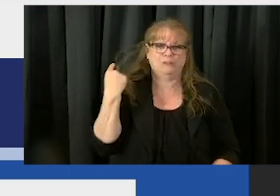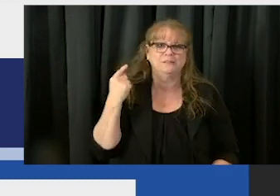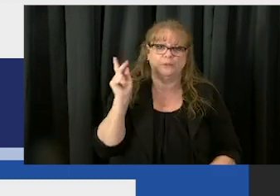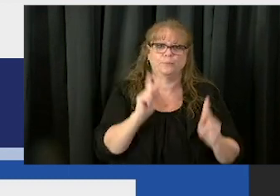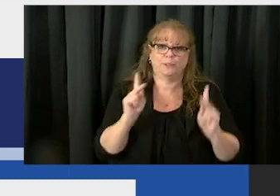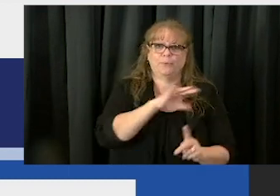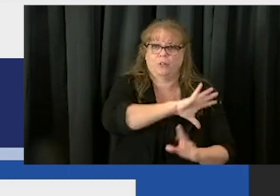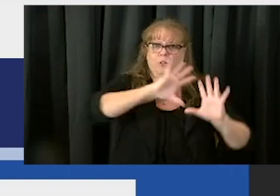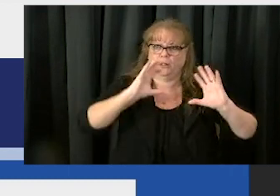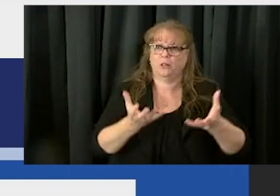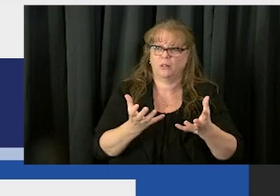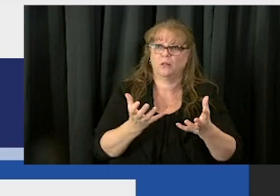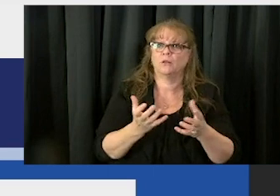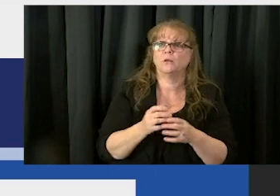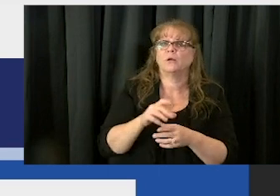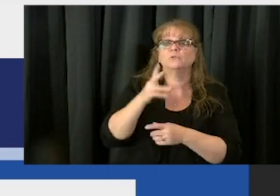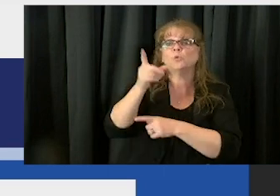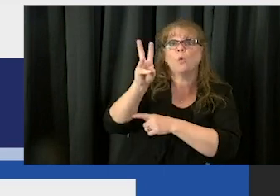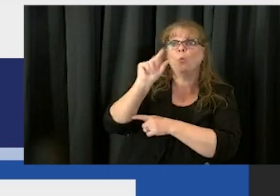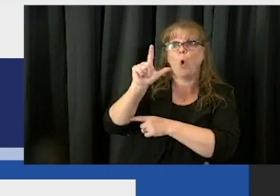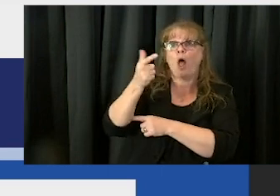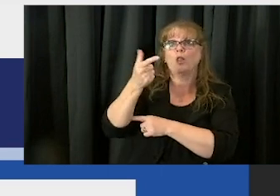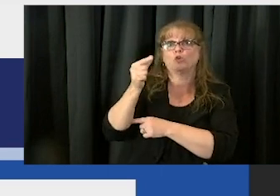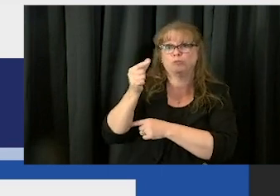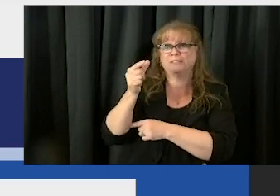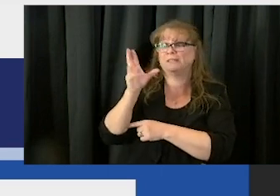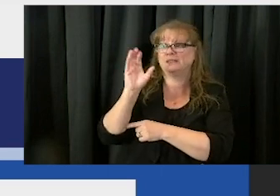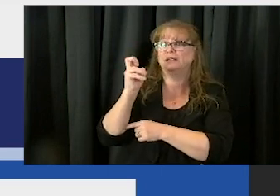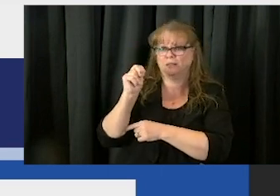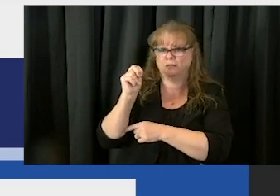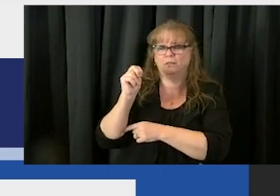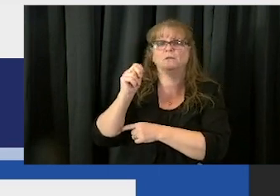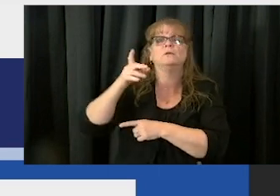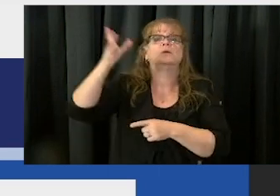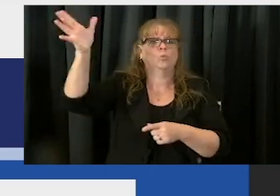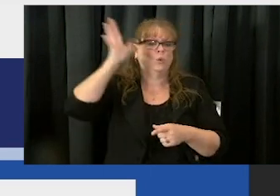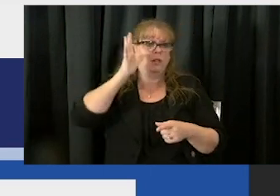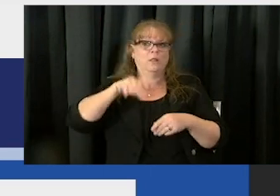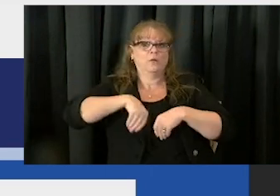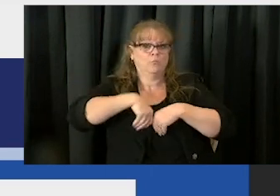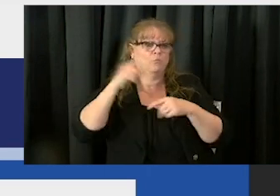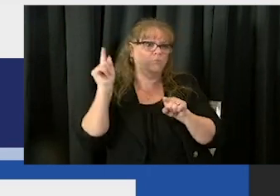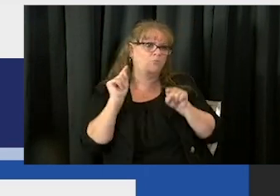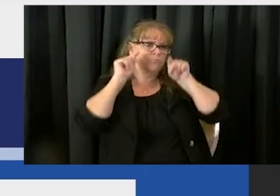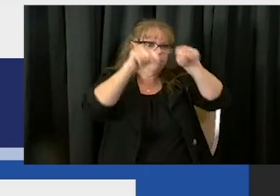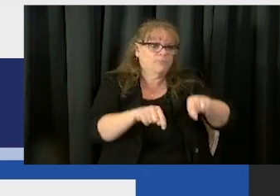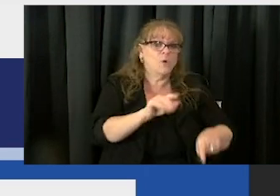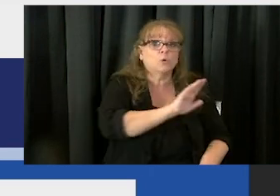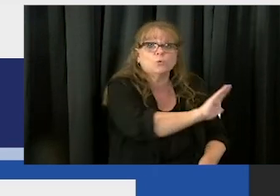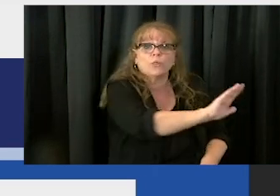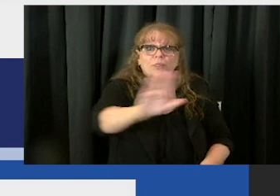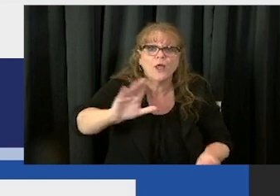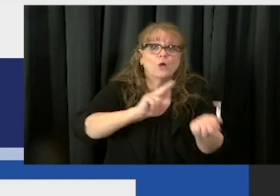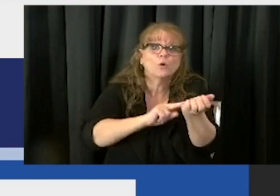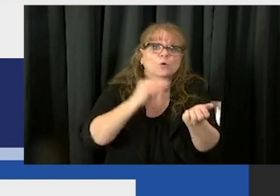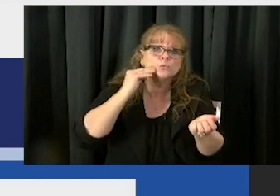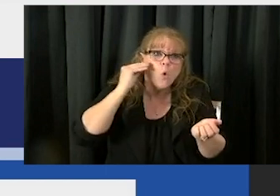that have chosen them by next week. CVS estimates they will be done at the end of January, so 3 more